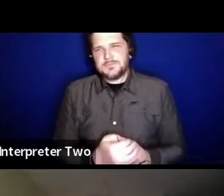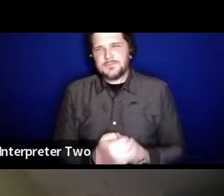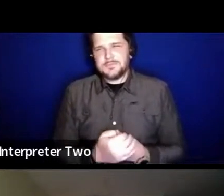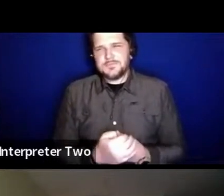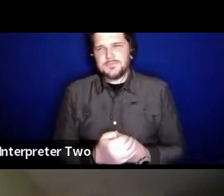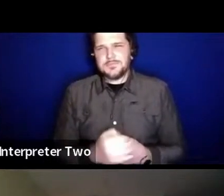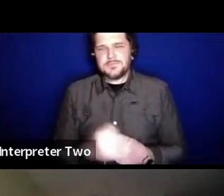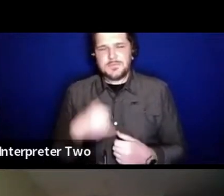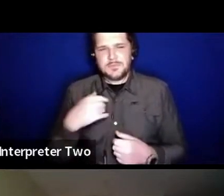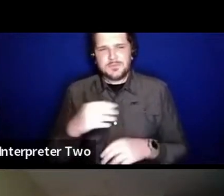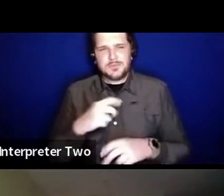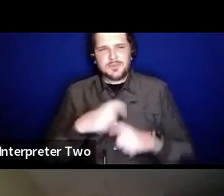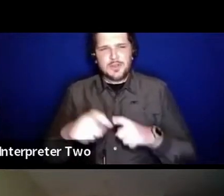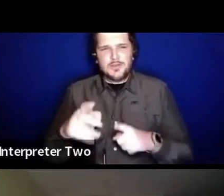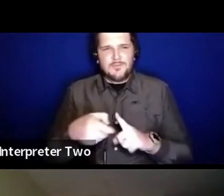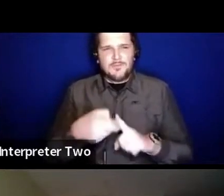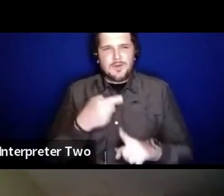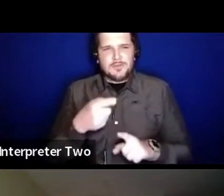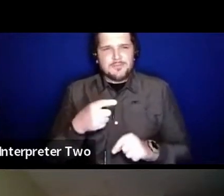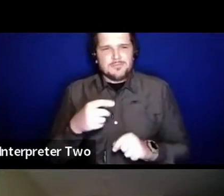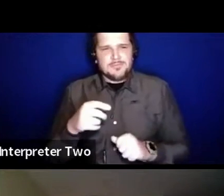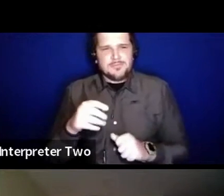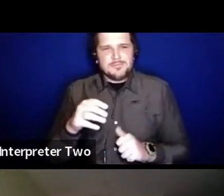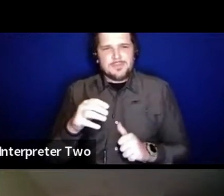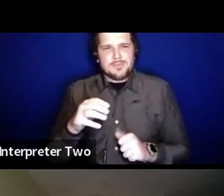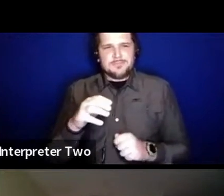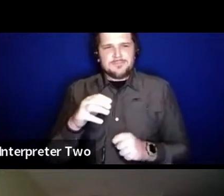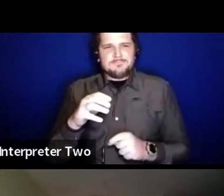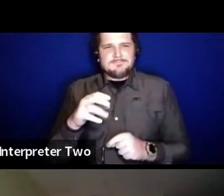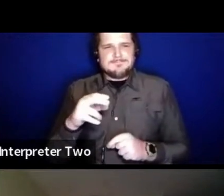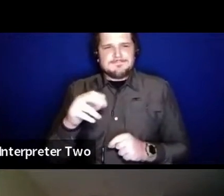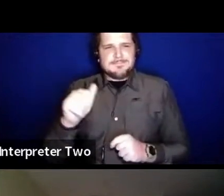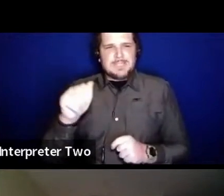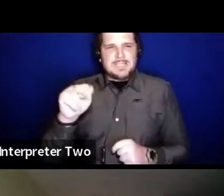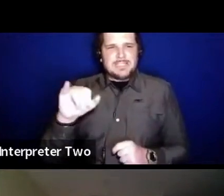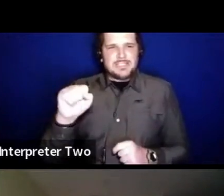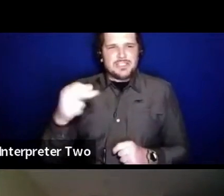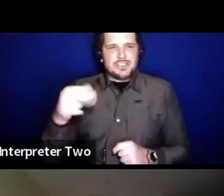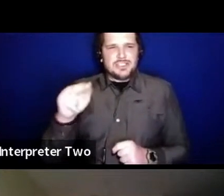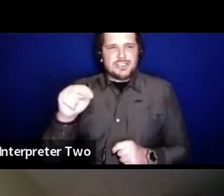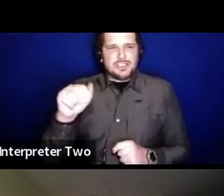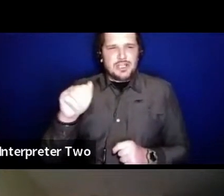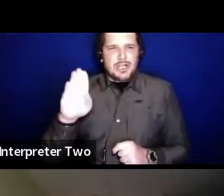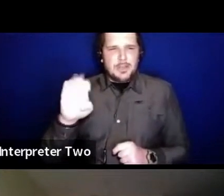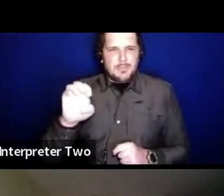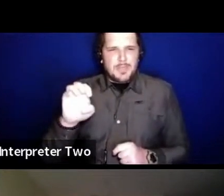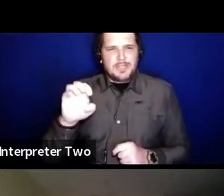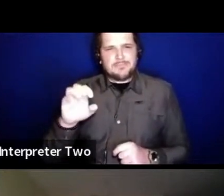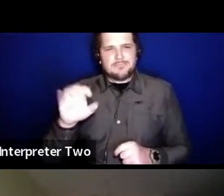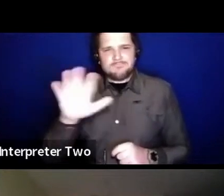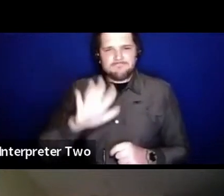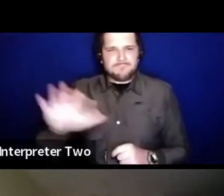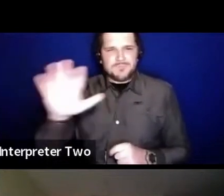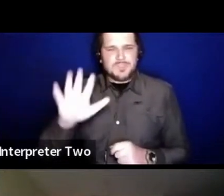from occupied Algonquin and Anishinaabe territory in what's known as Ottawa.